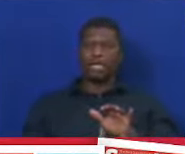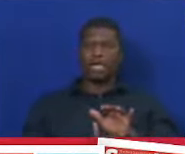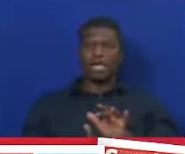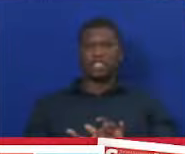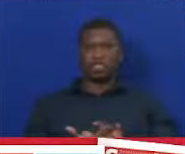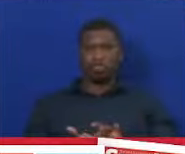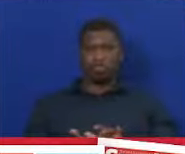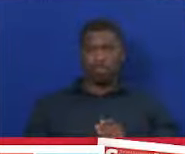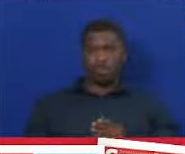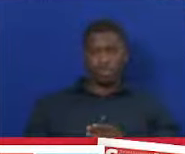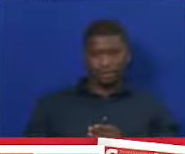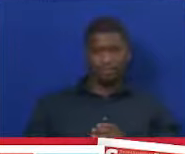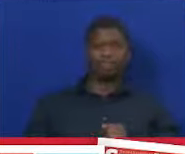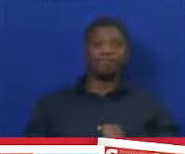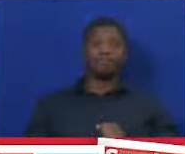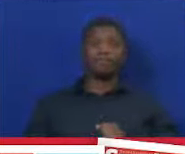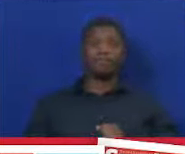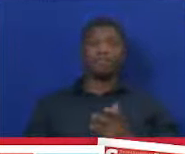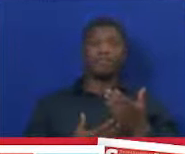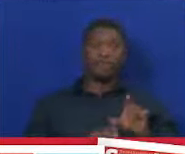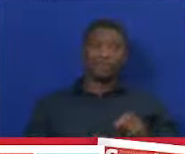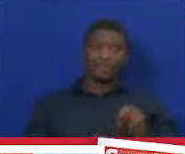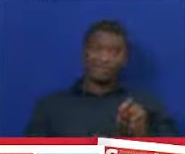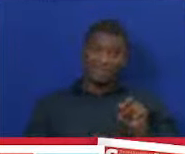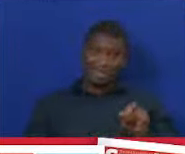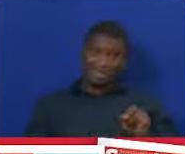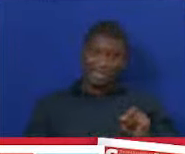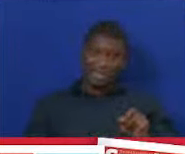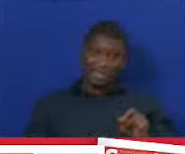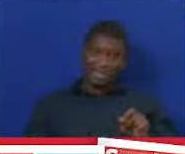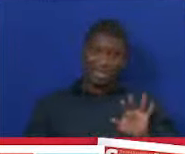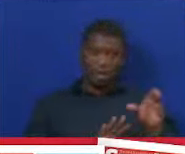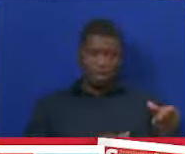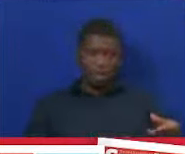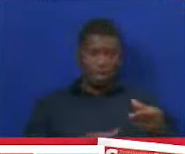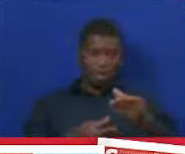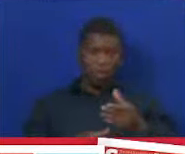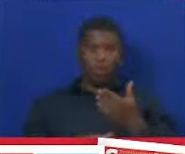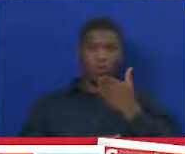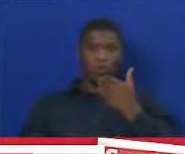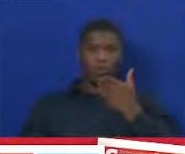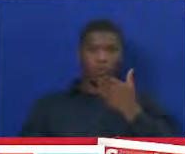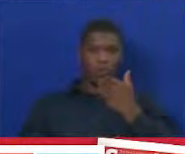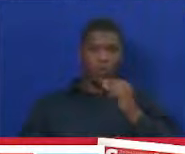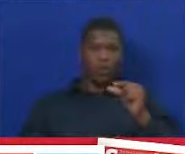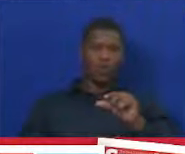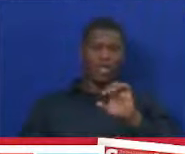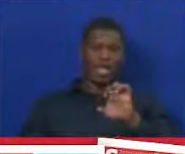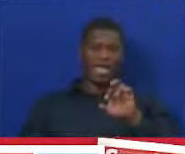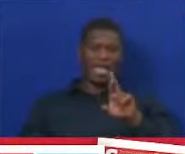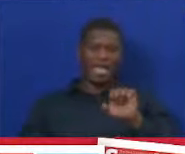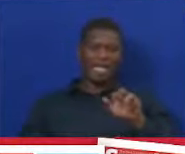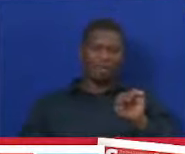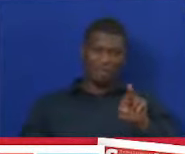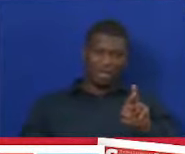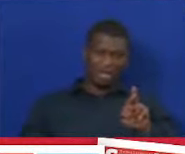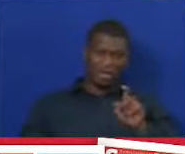handed over to me was Erasmia, case 104 of